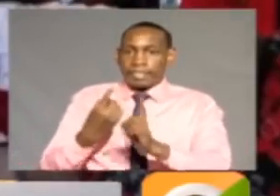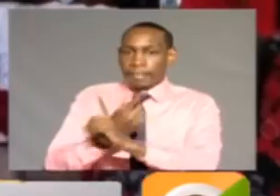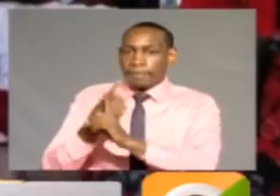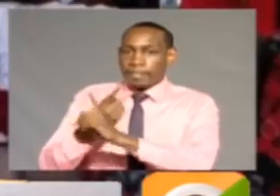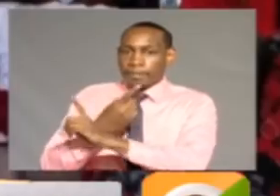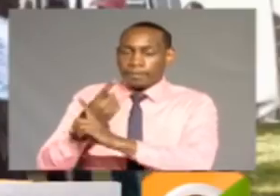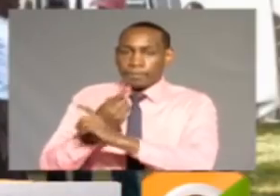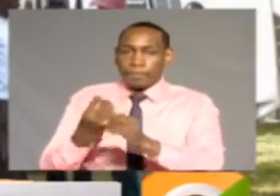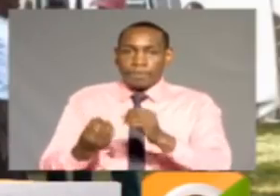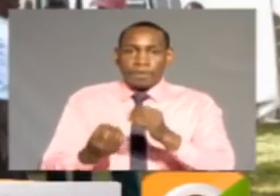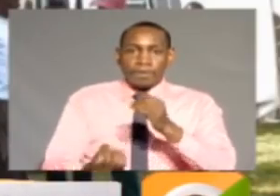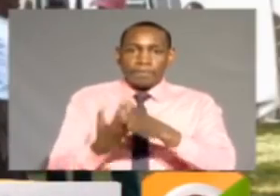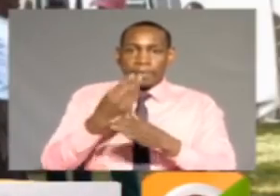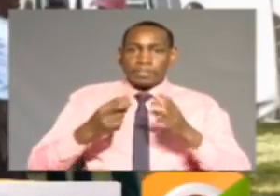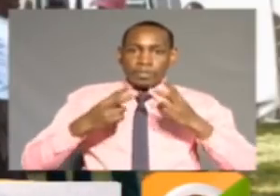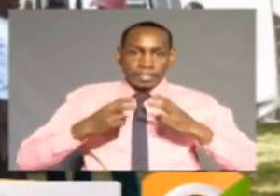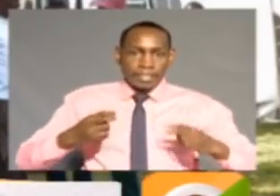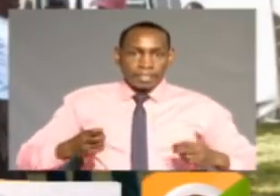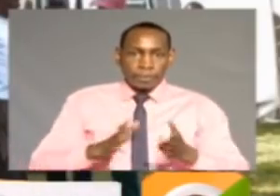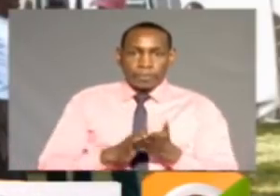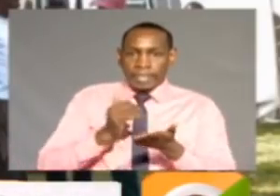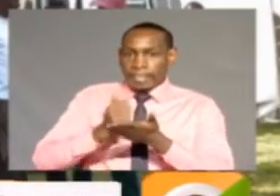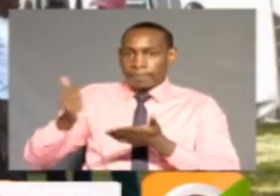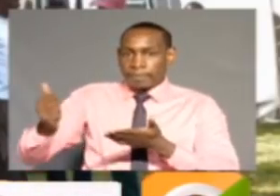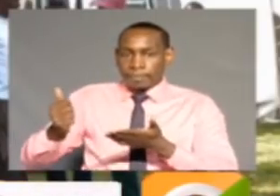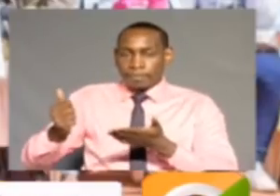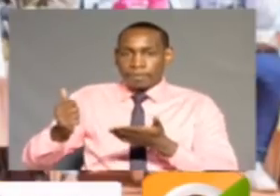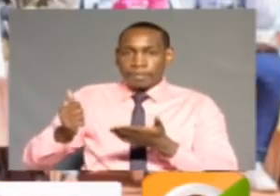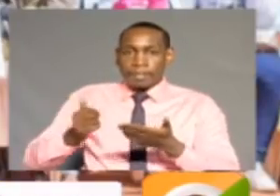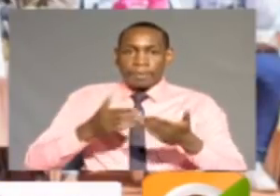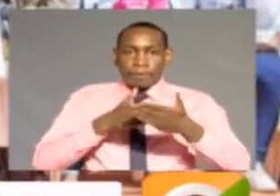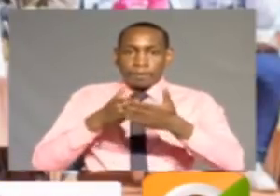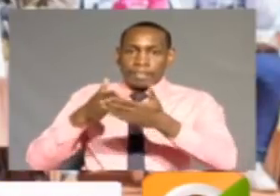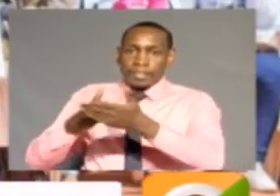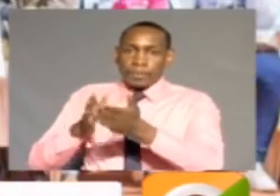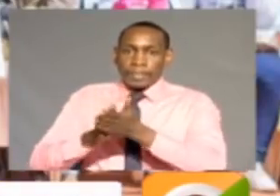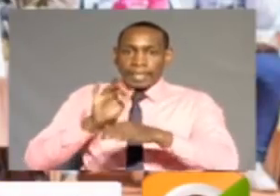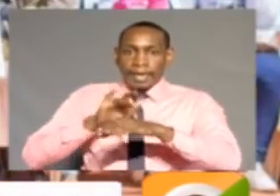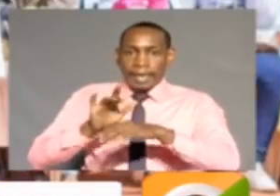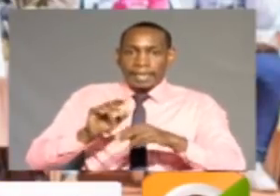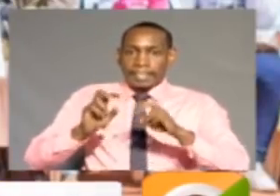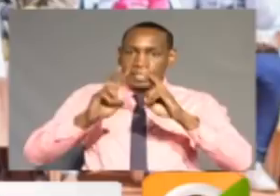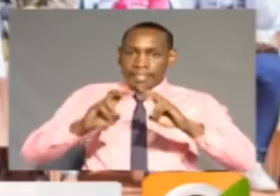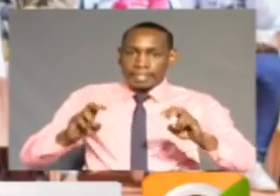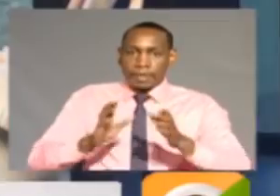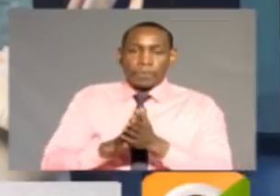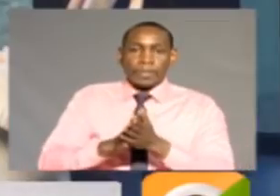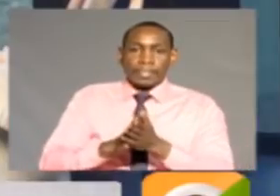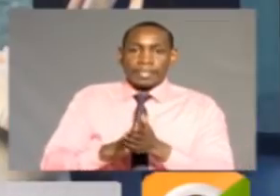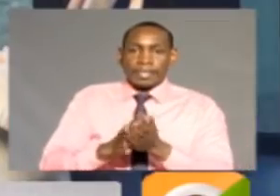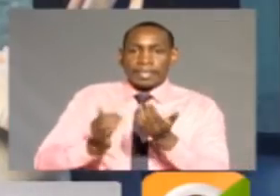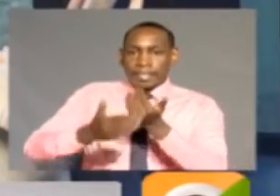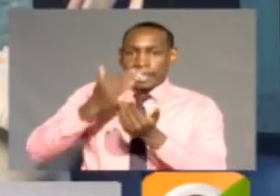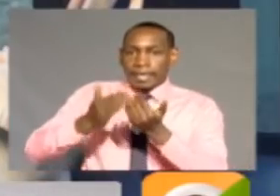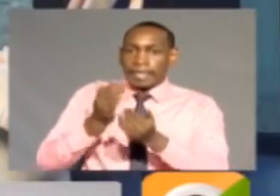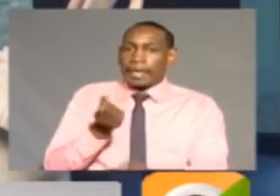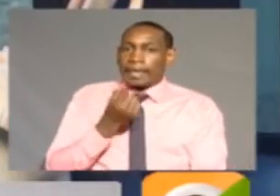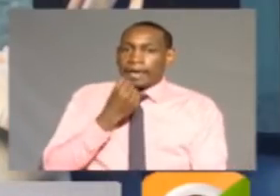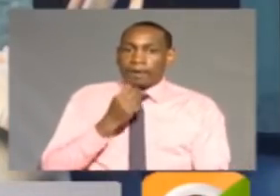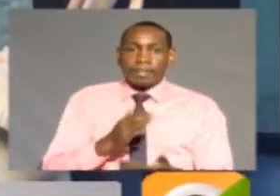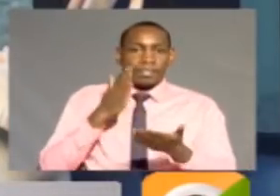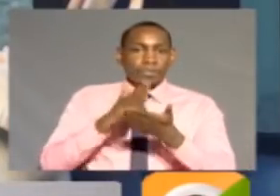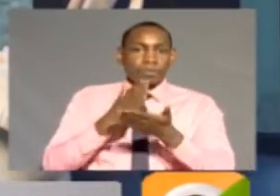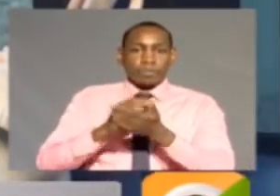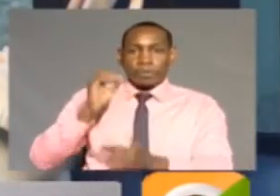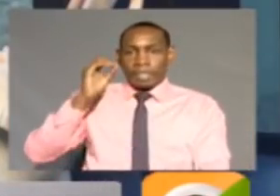cancer information, screening and referral for improved prevention, early detection and treatment. It's so expensive to